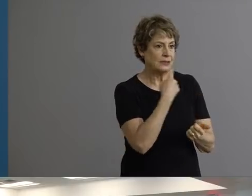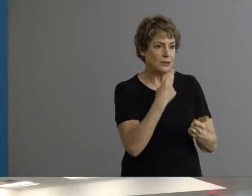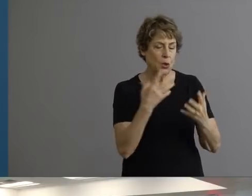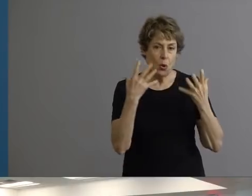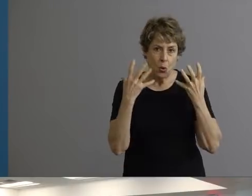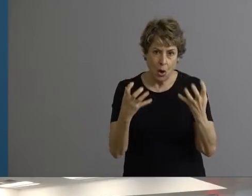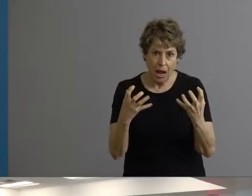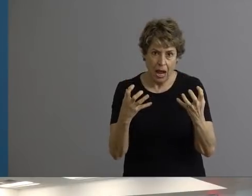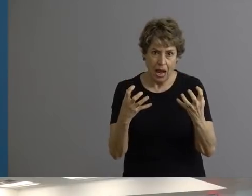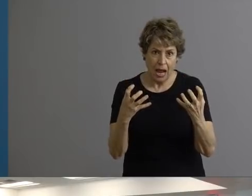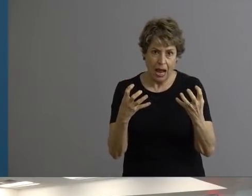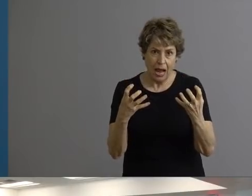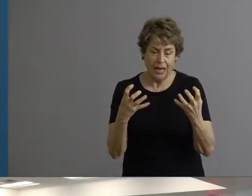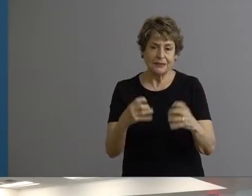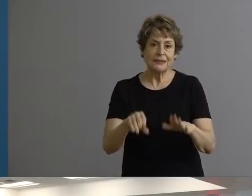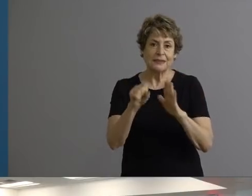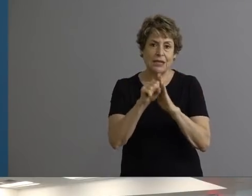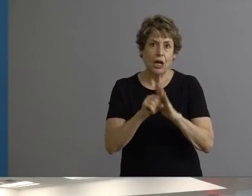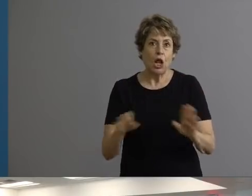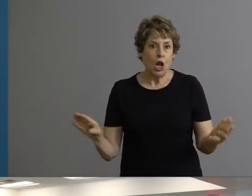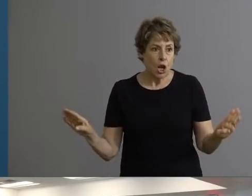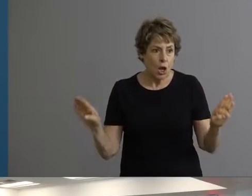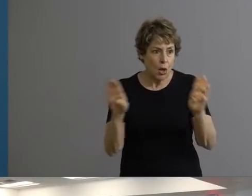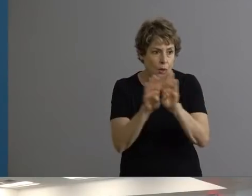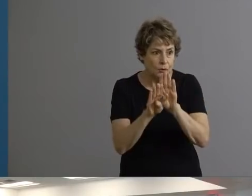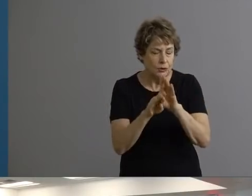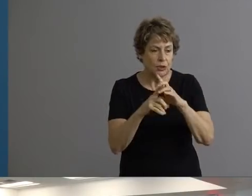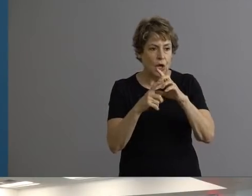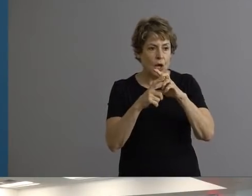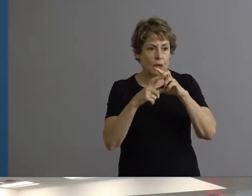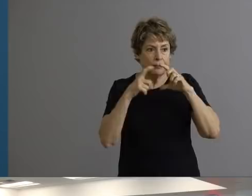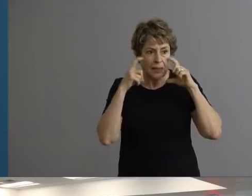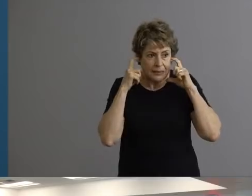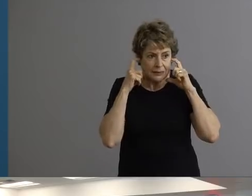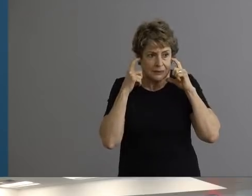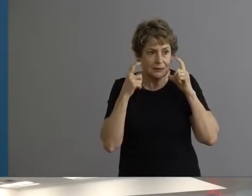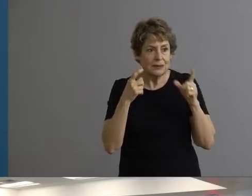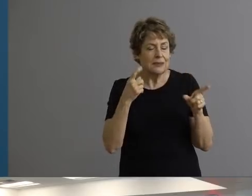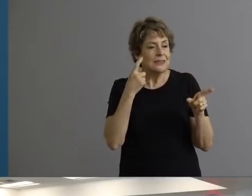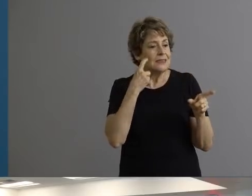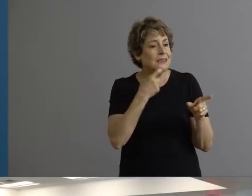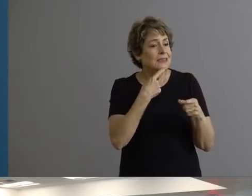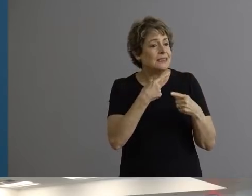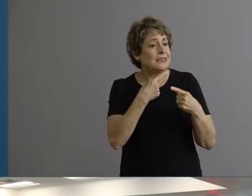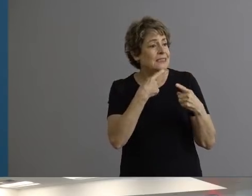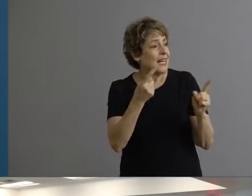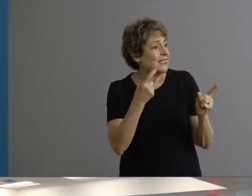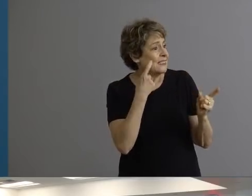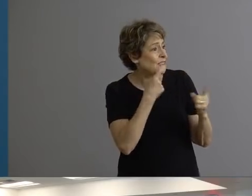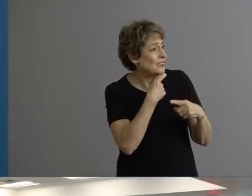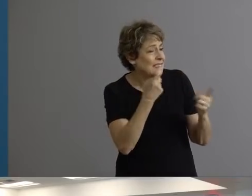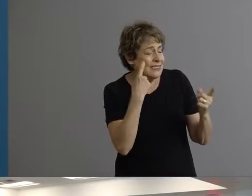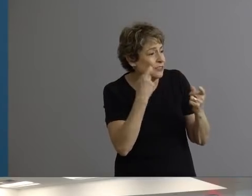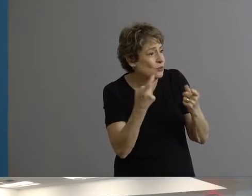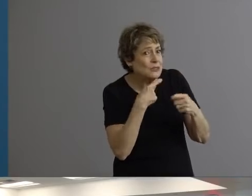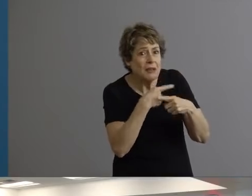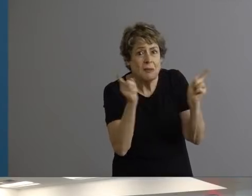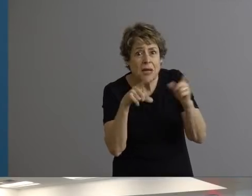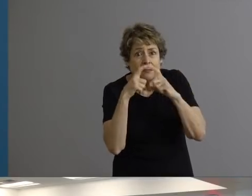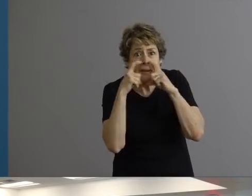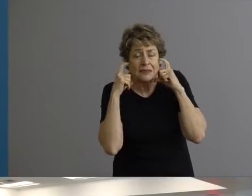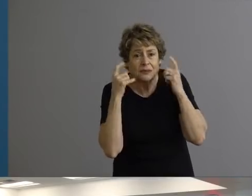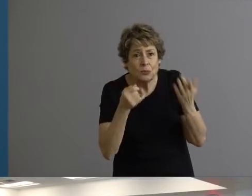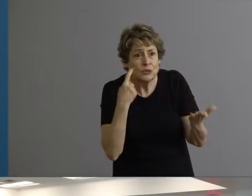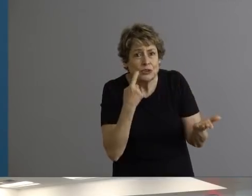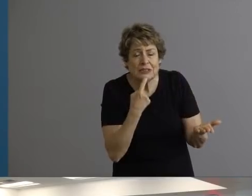want to do is I listen to their input. I want to make the decisions that will have the maximum effectiveness. And where we are in